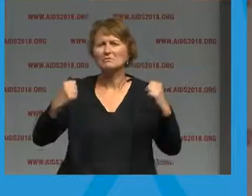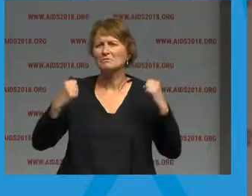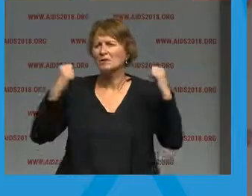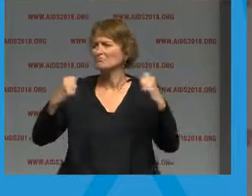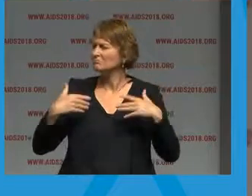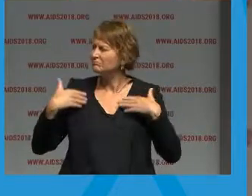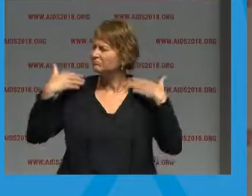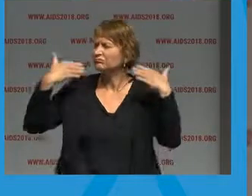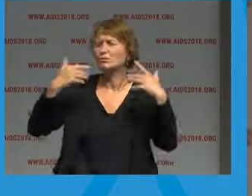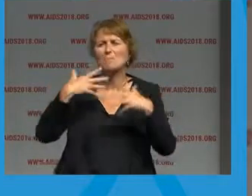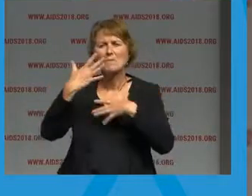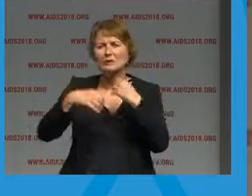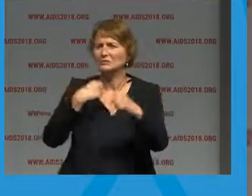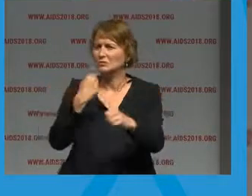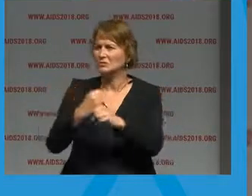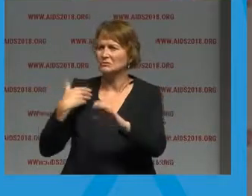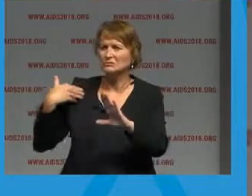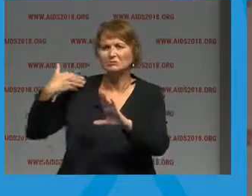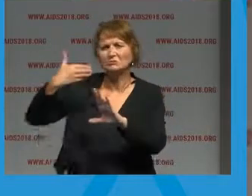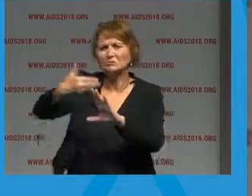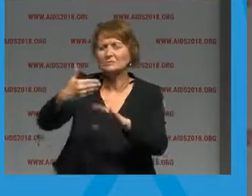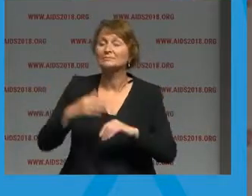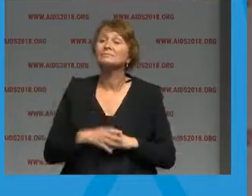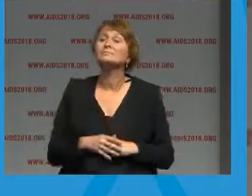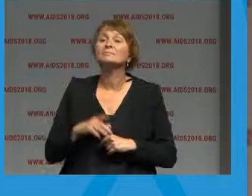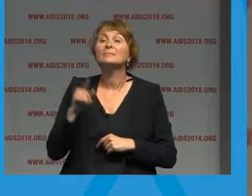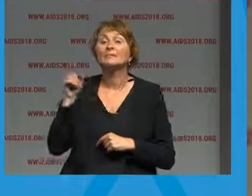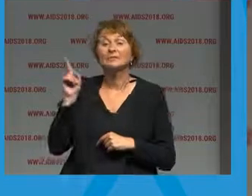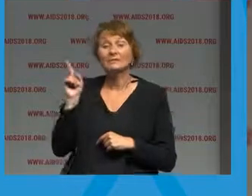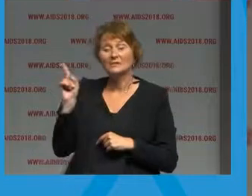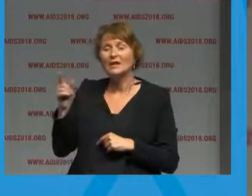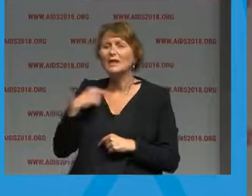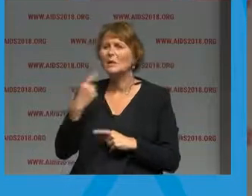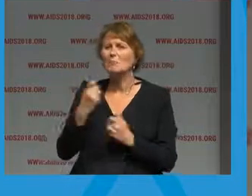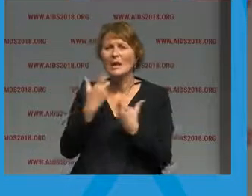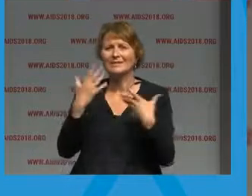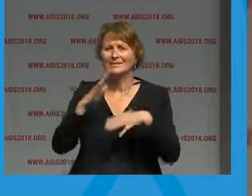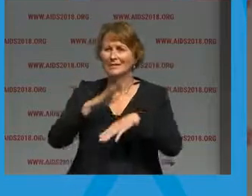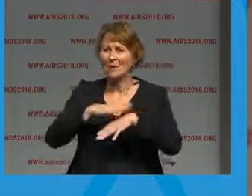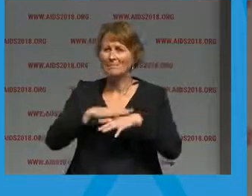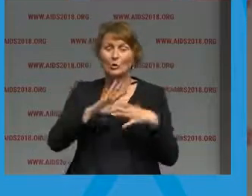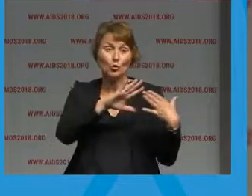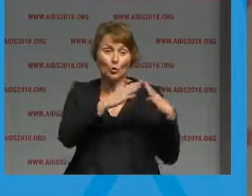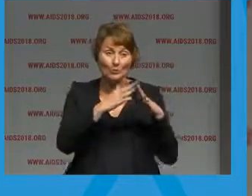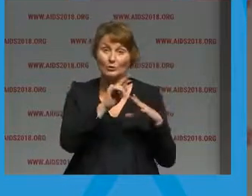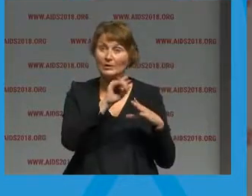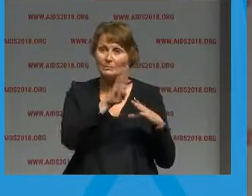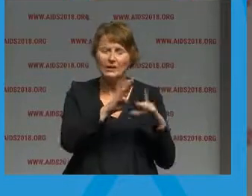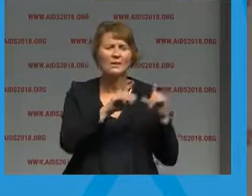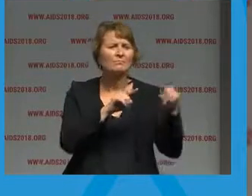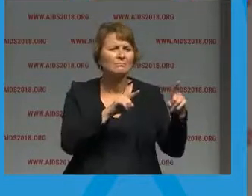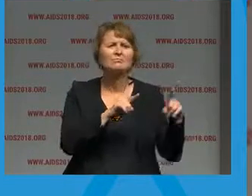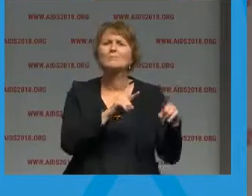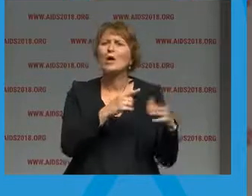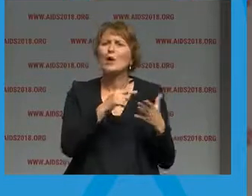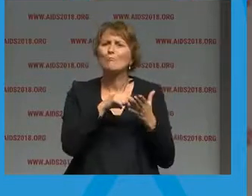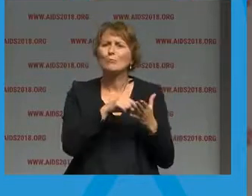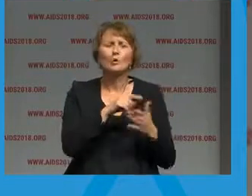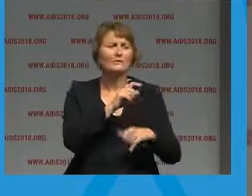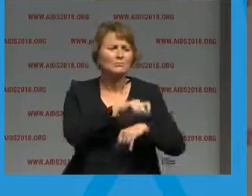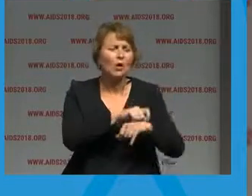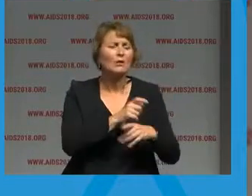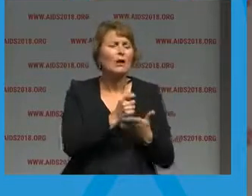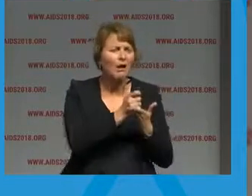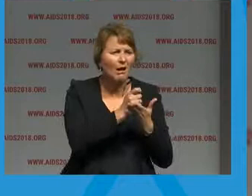decades. Blessina has worked with TB communities to bridge the patient-practitioner divide through patient literacy at the